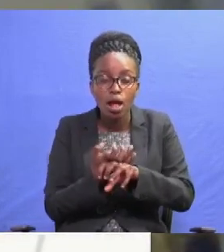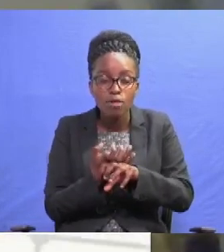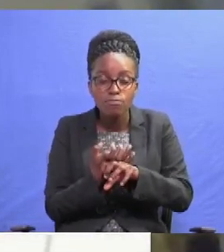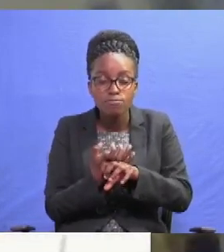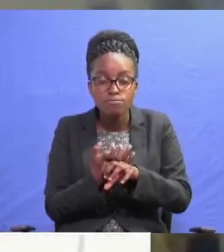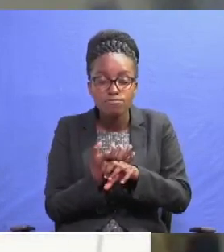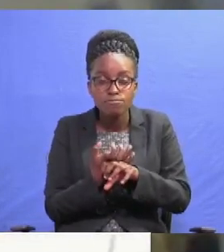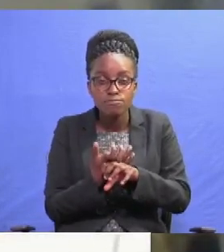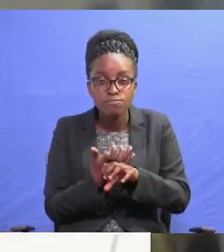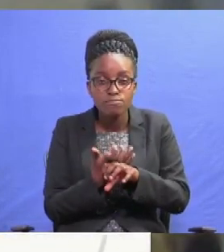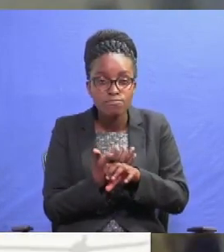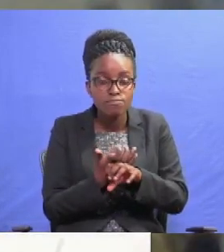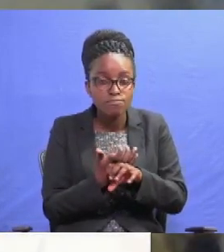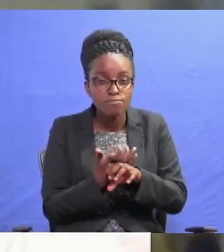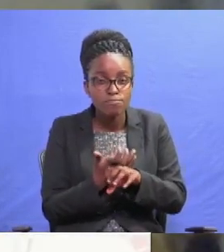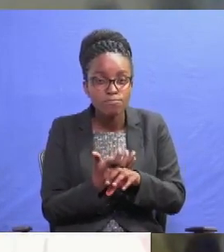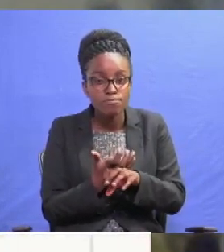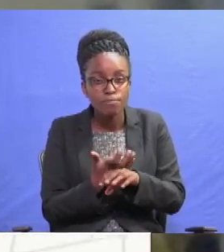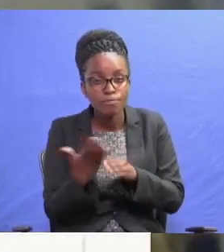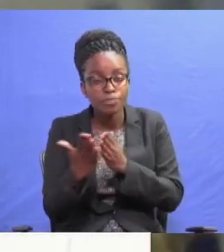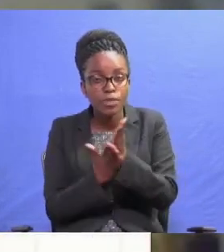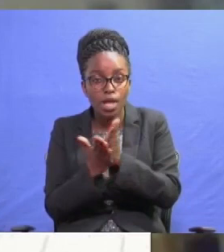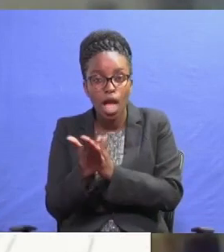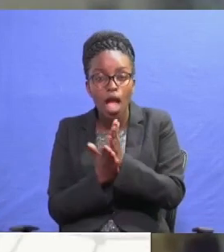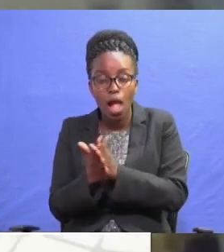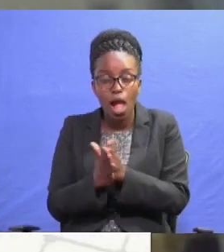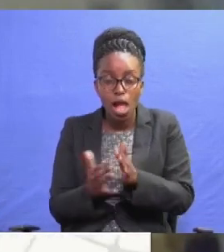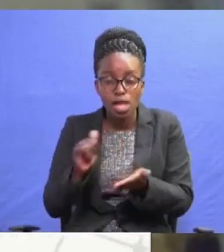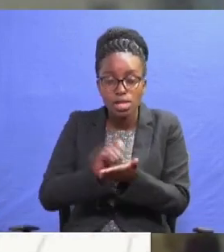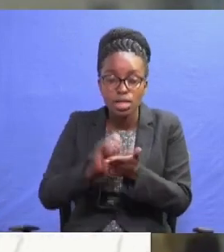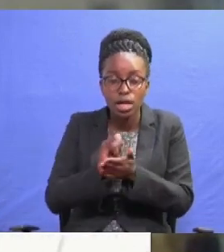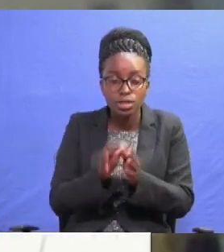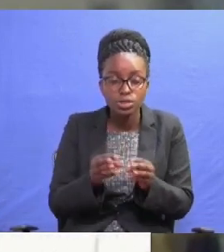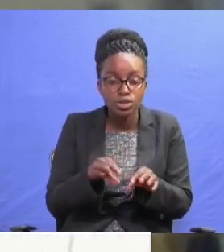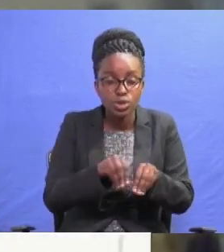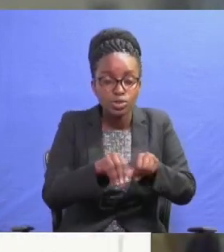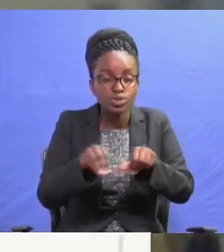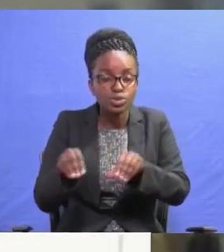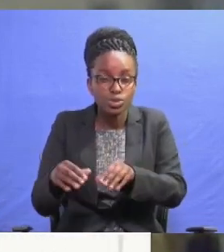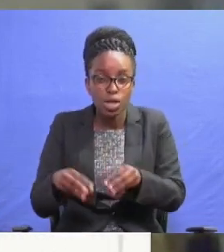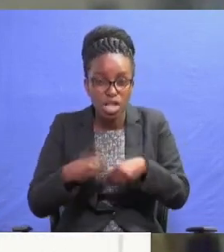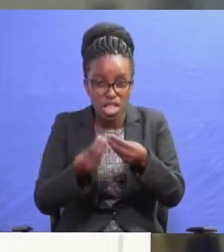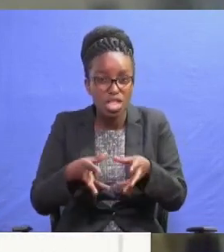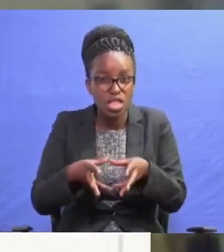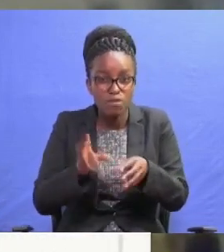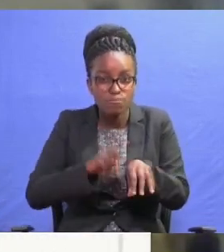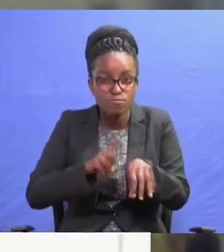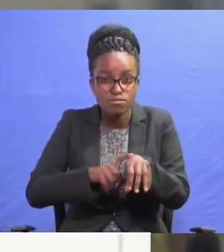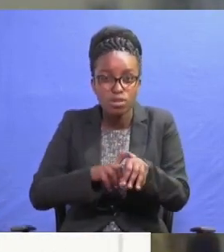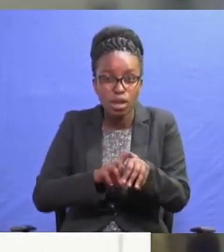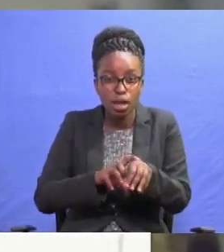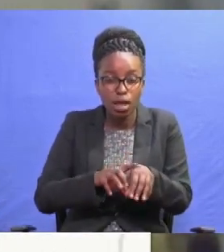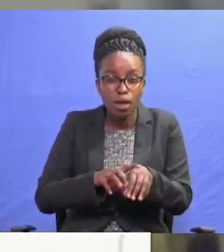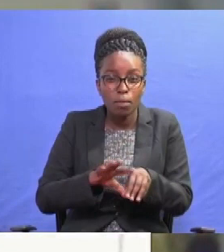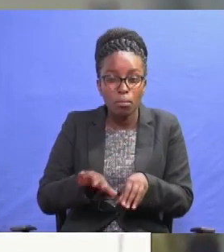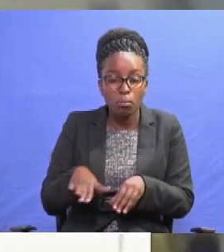what happens is that if the soil is not well consolidated, like we see in much of Central Province,